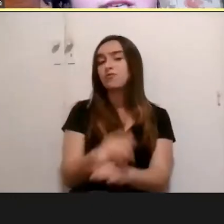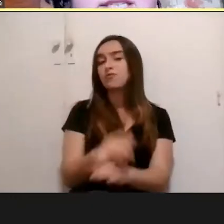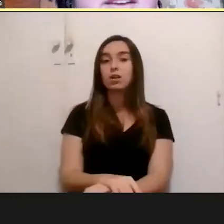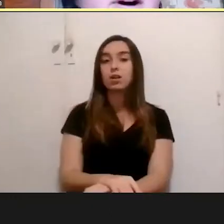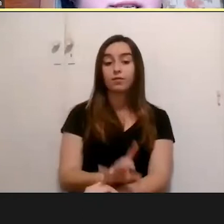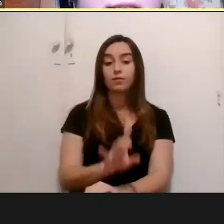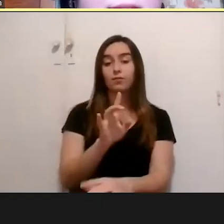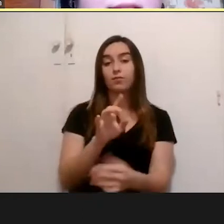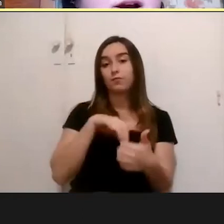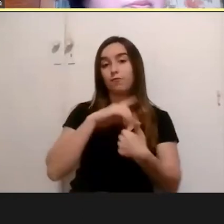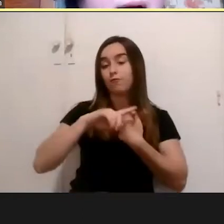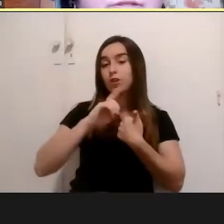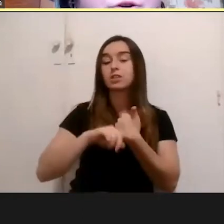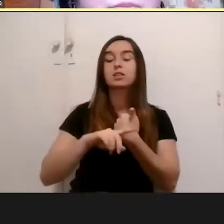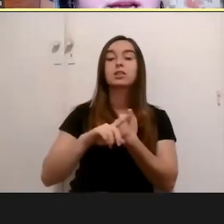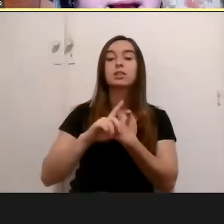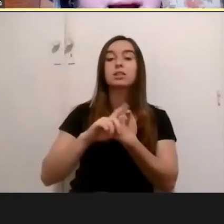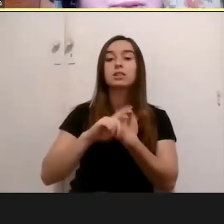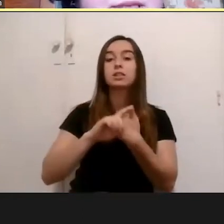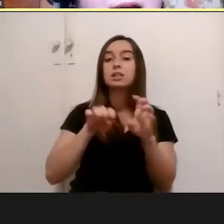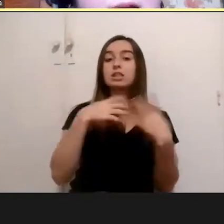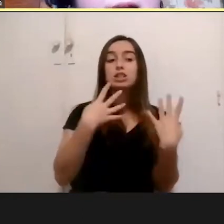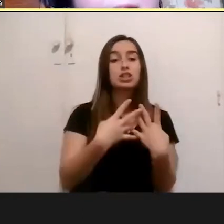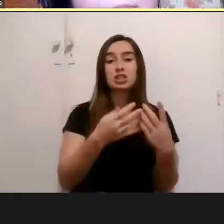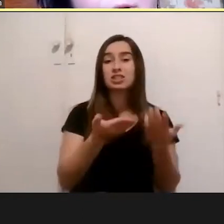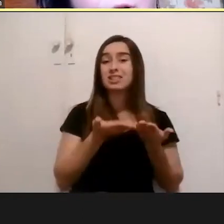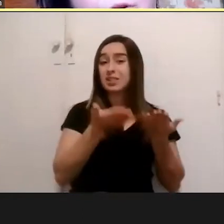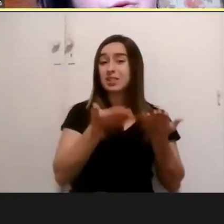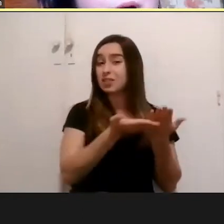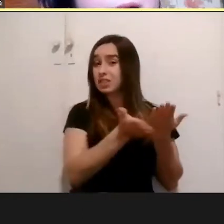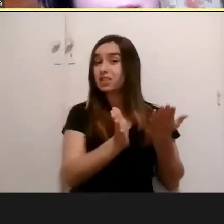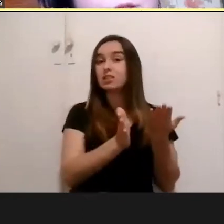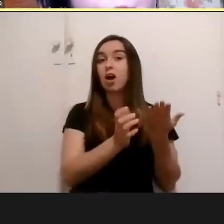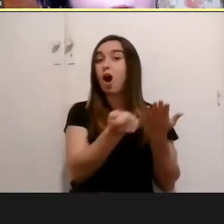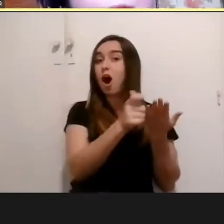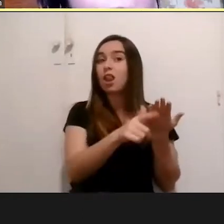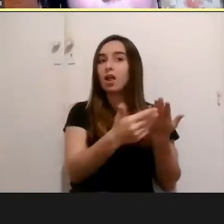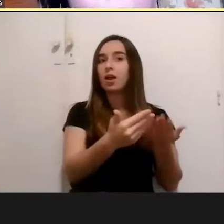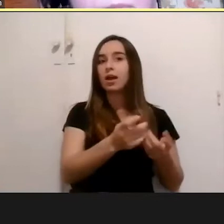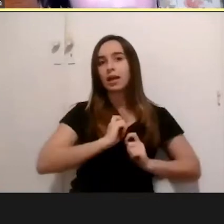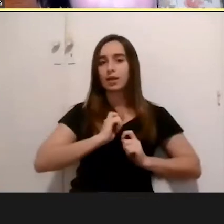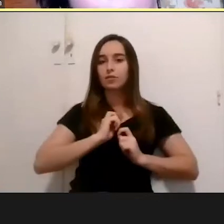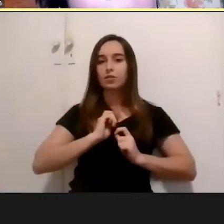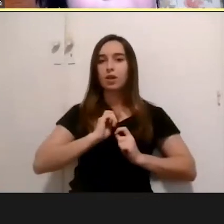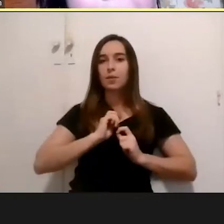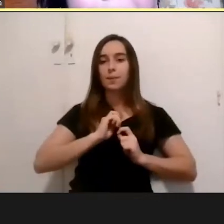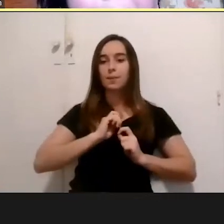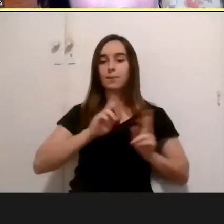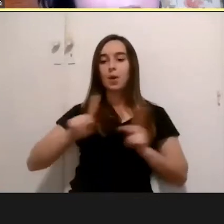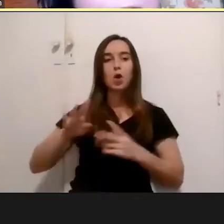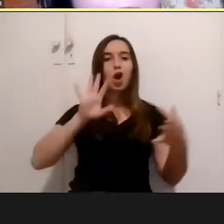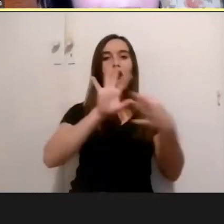services, devices, platforms, and apps enable new ways to connect with other people